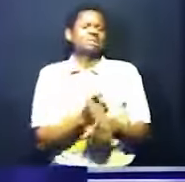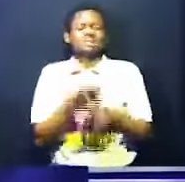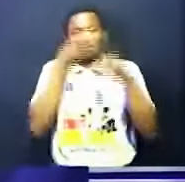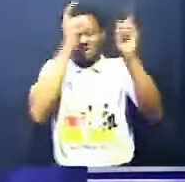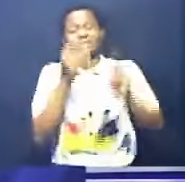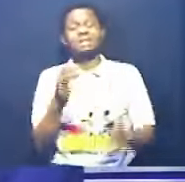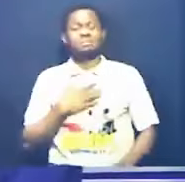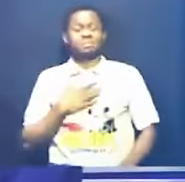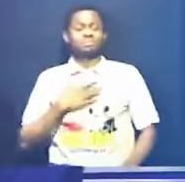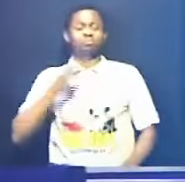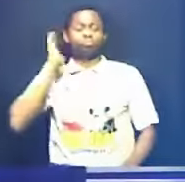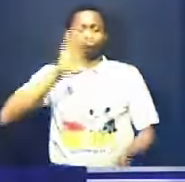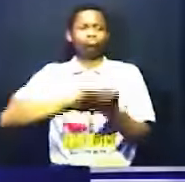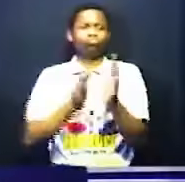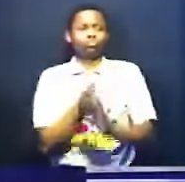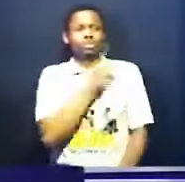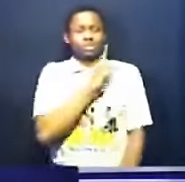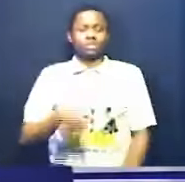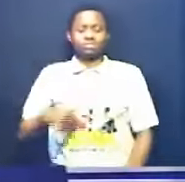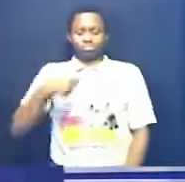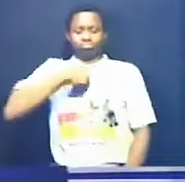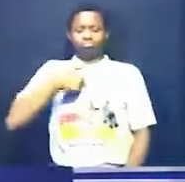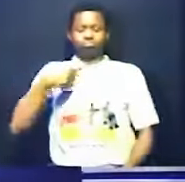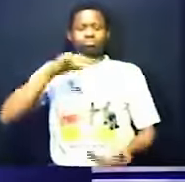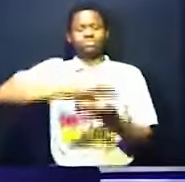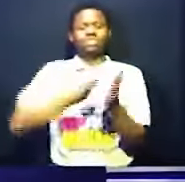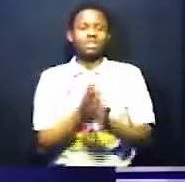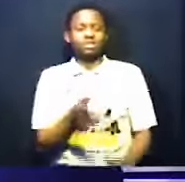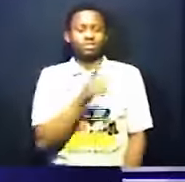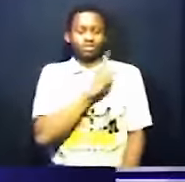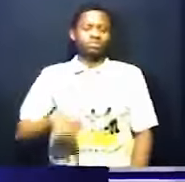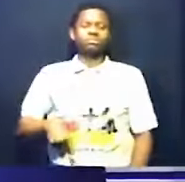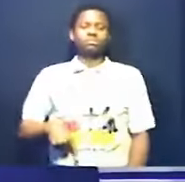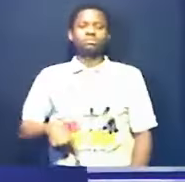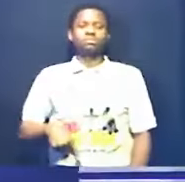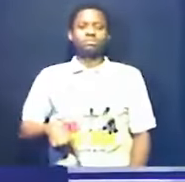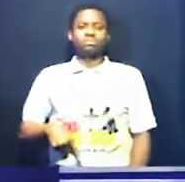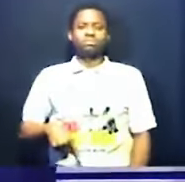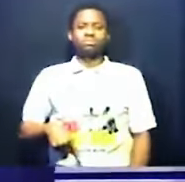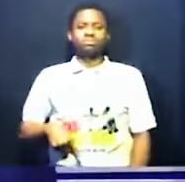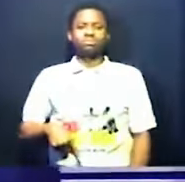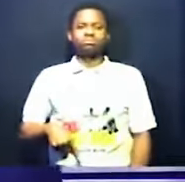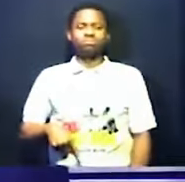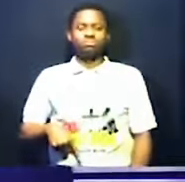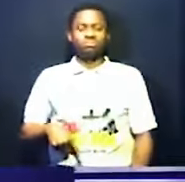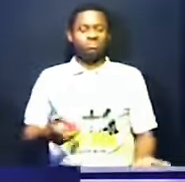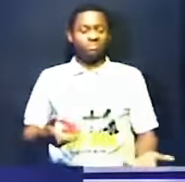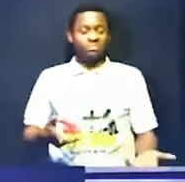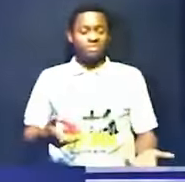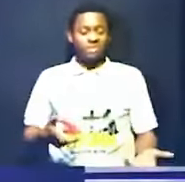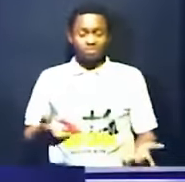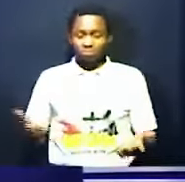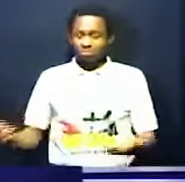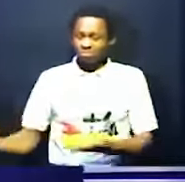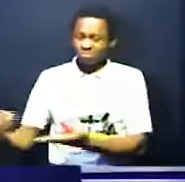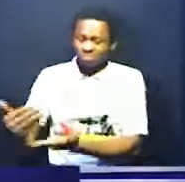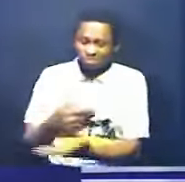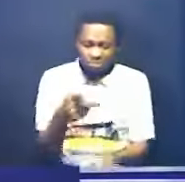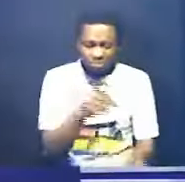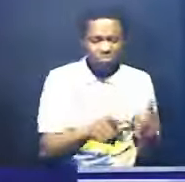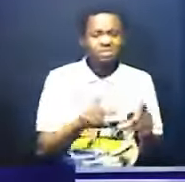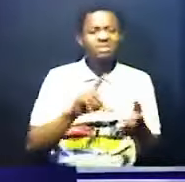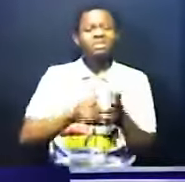obede sorry petupe akase. And then set people in front of you, and then try and then exert yourself on the